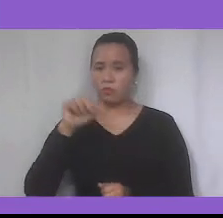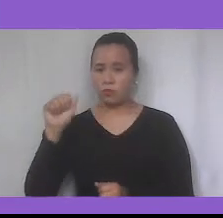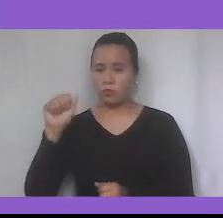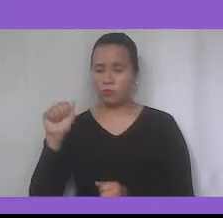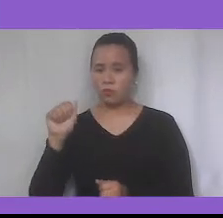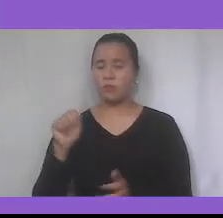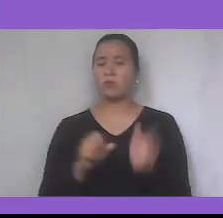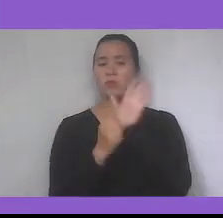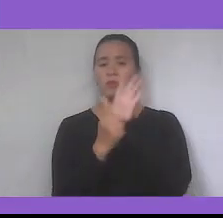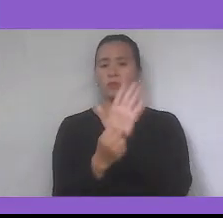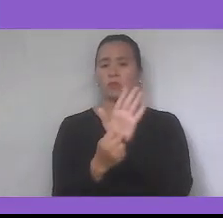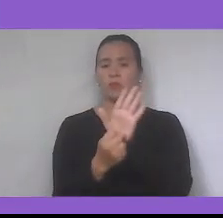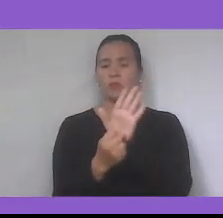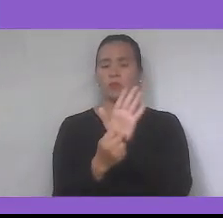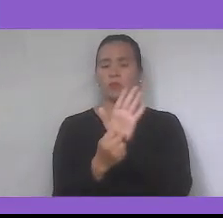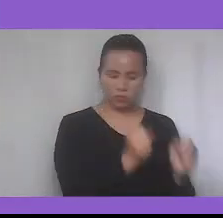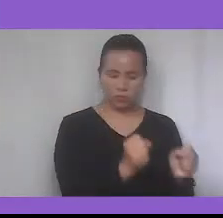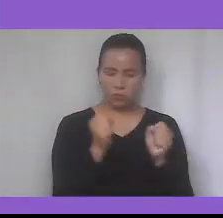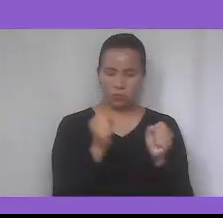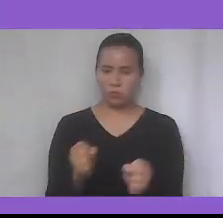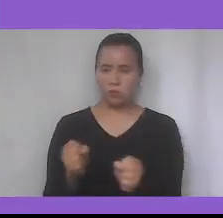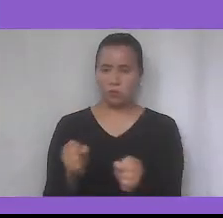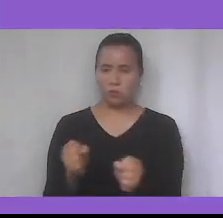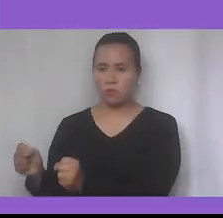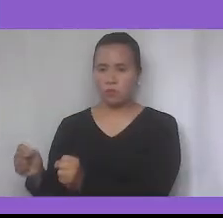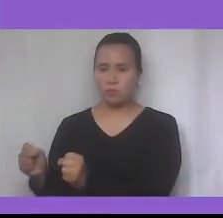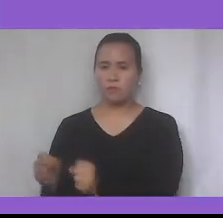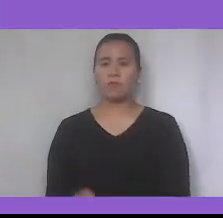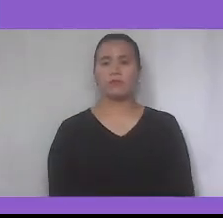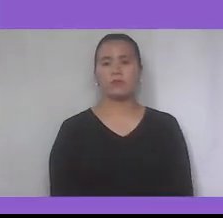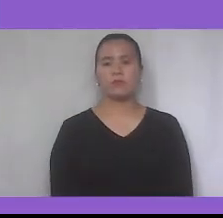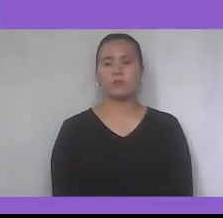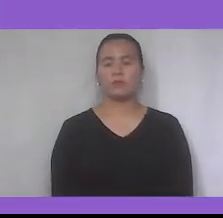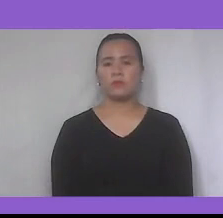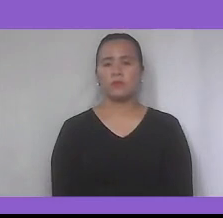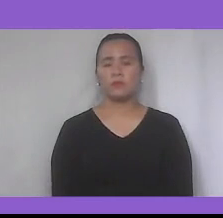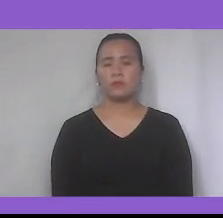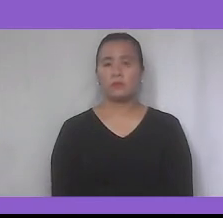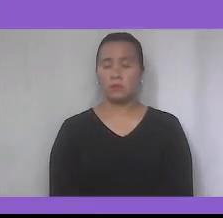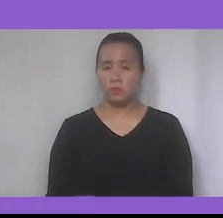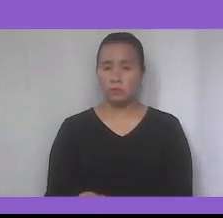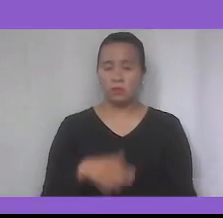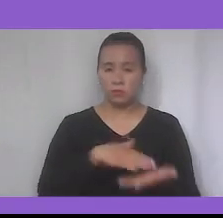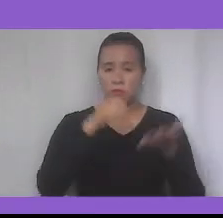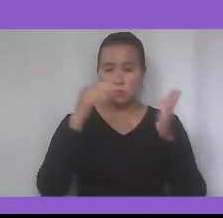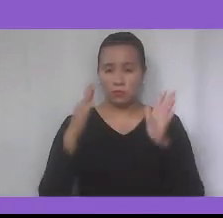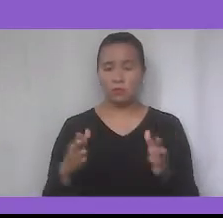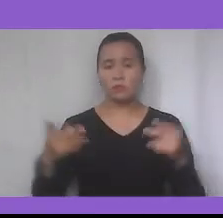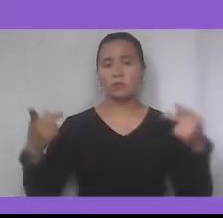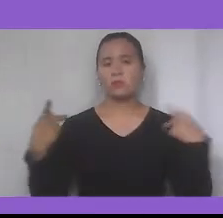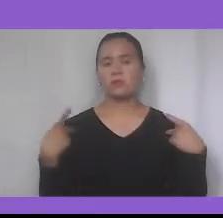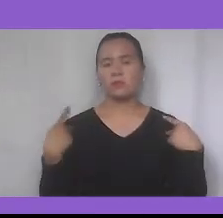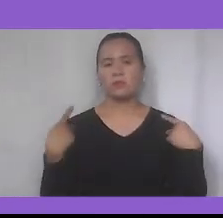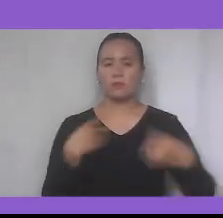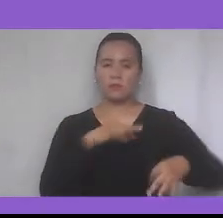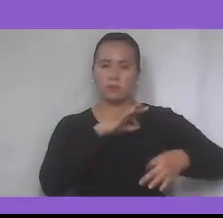solve for the value of A and show the steps.